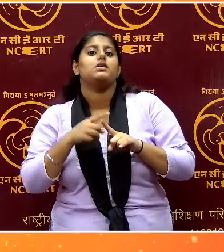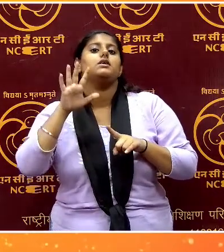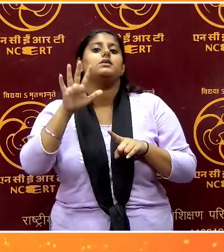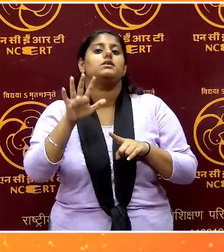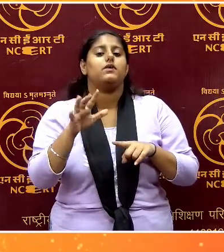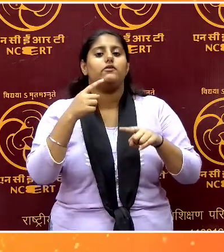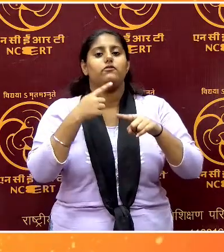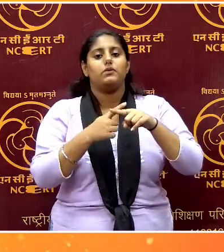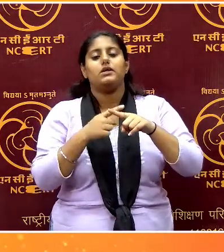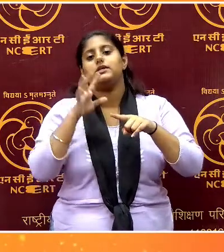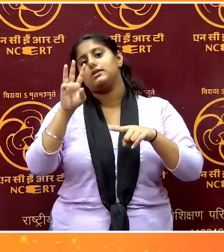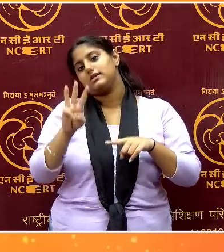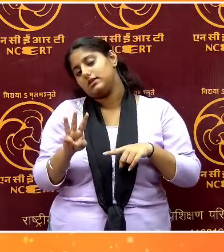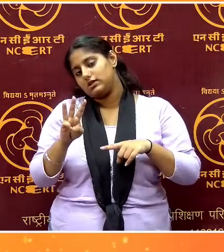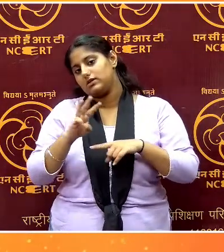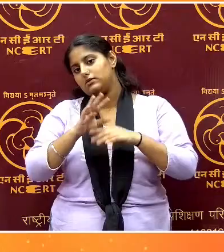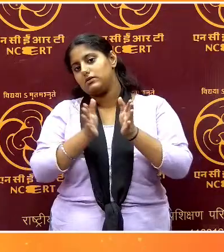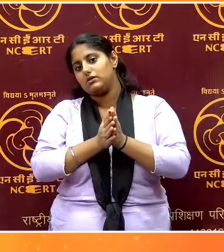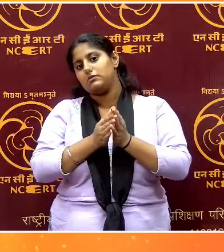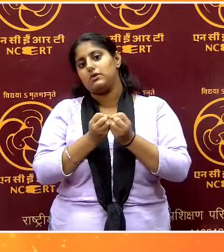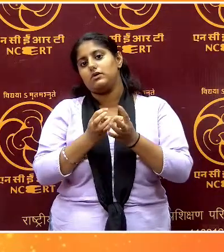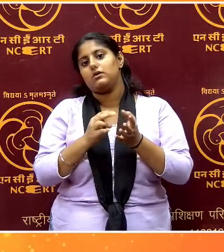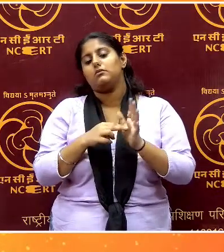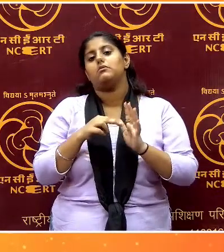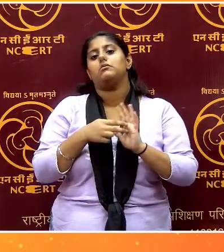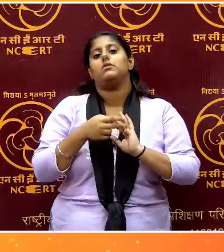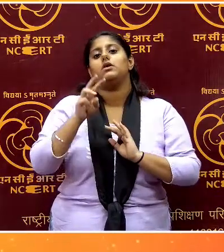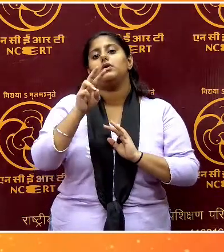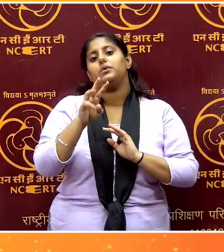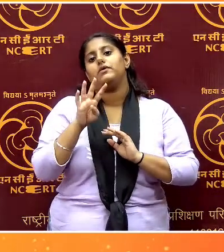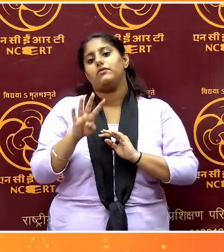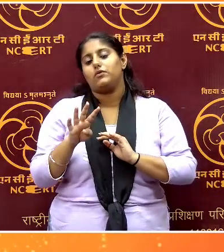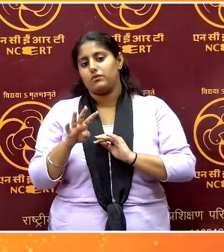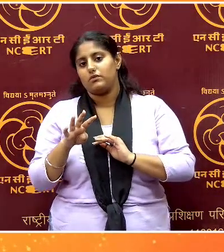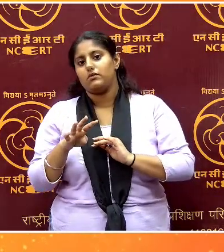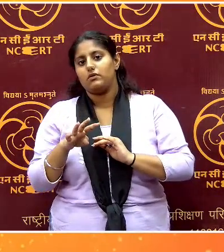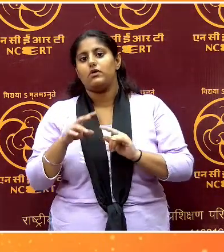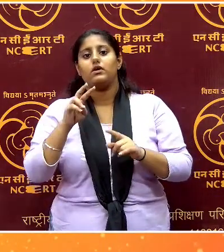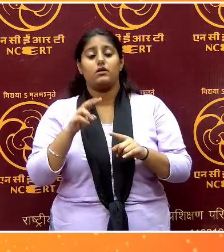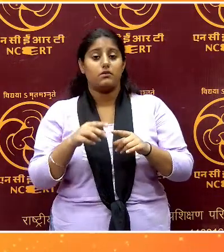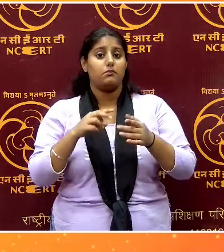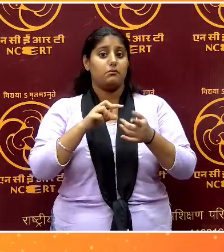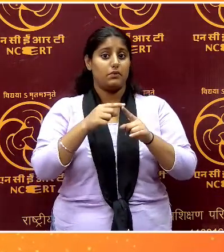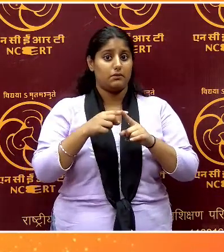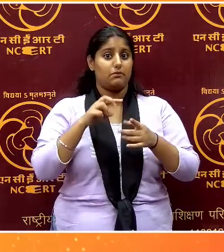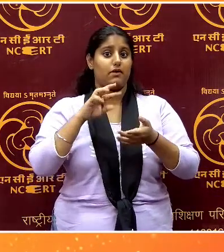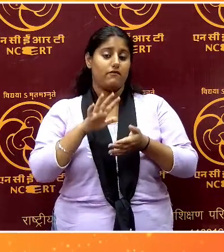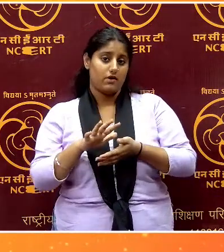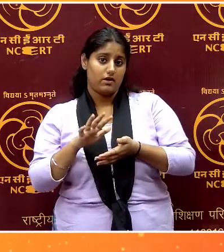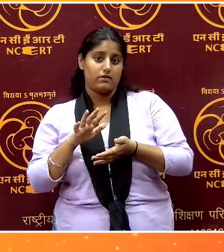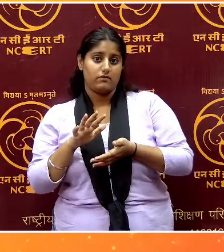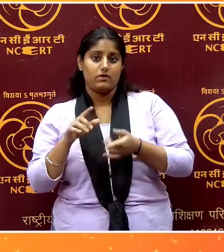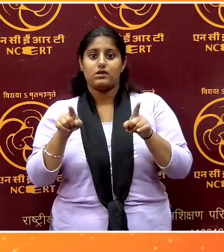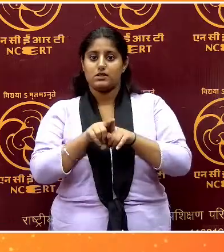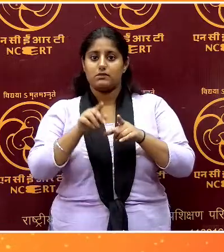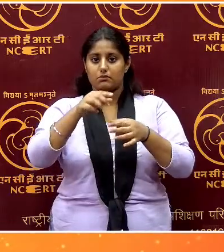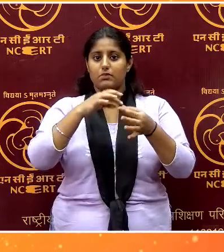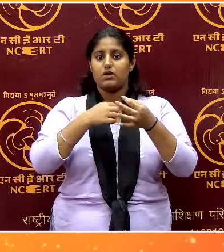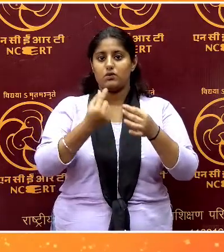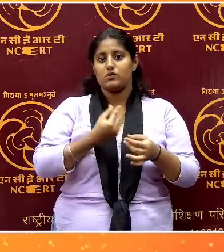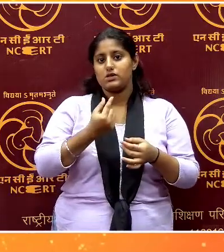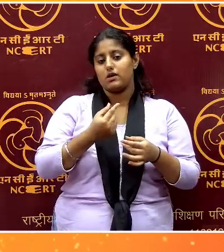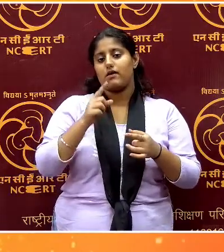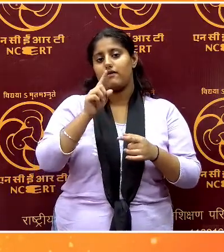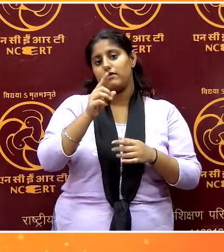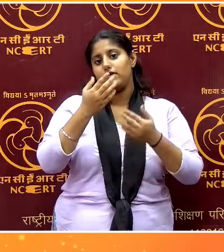5 plus 3, that gives me 24. I have to multiply by 5 because the scale I have used here is